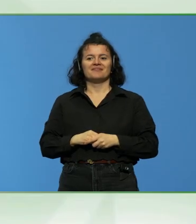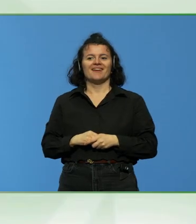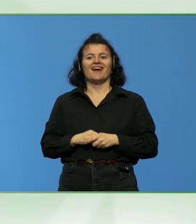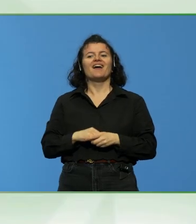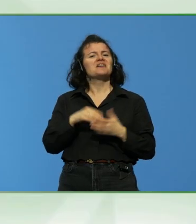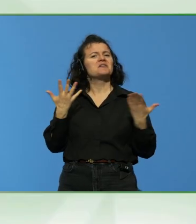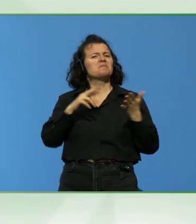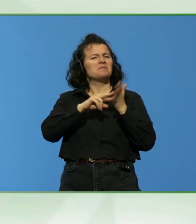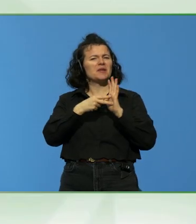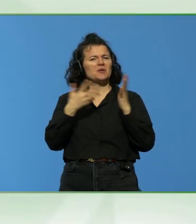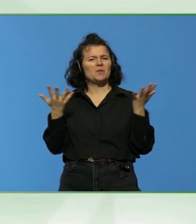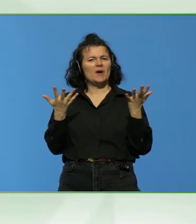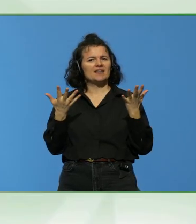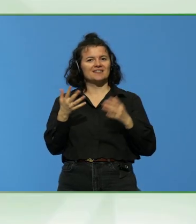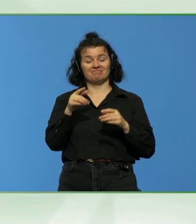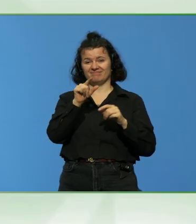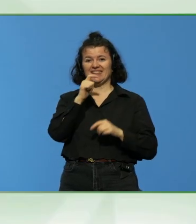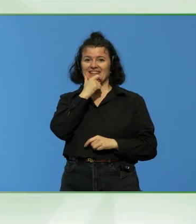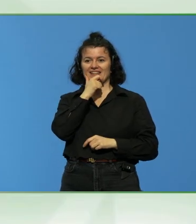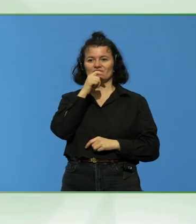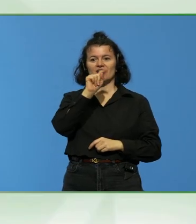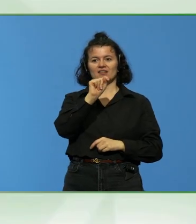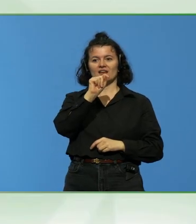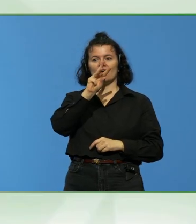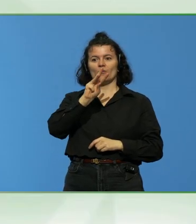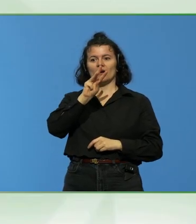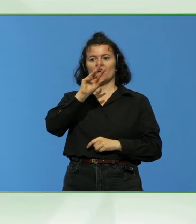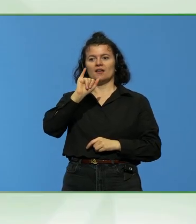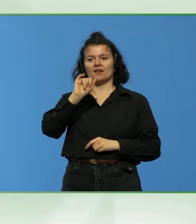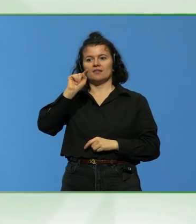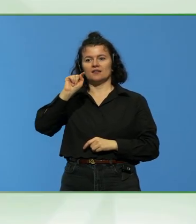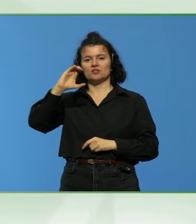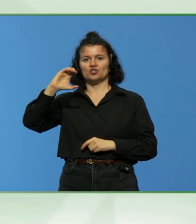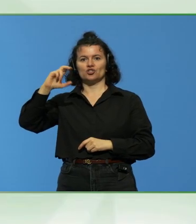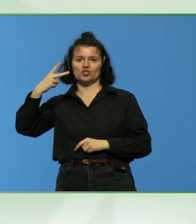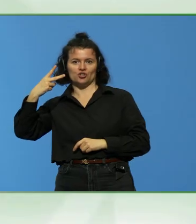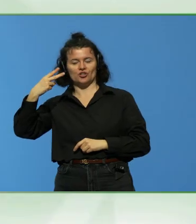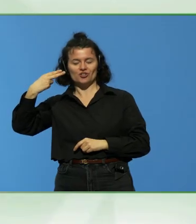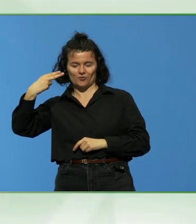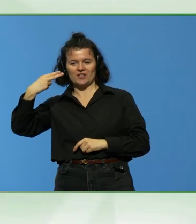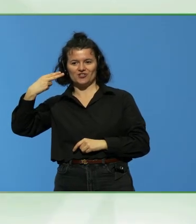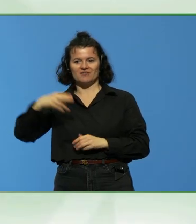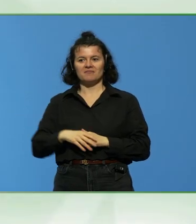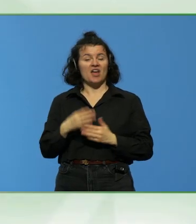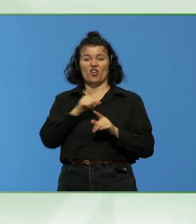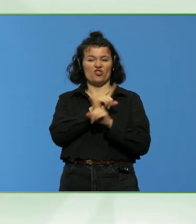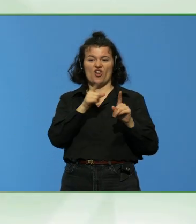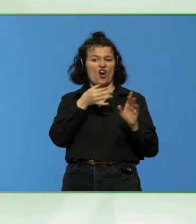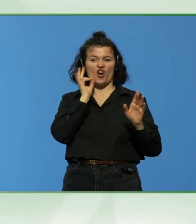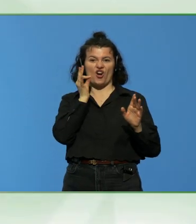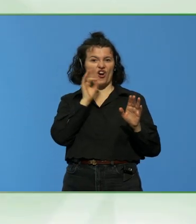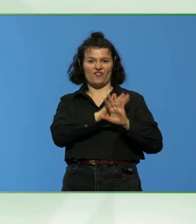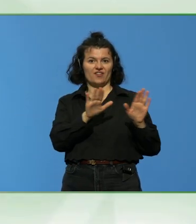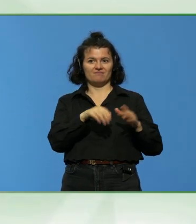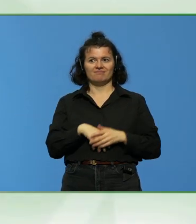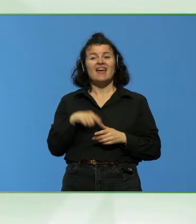coffees. So Twitch is one of the largest, if not the largest, gaming streaming platform. Now, this might seem like, what is a